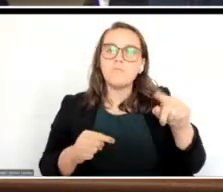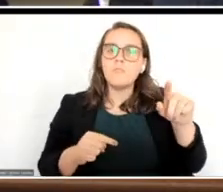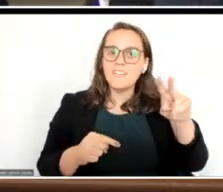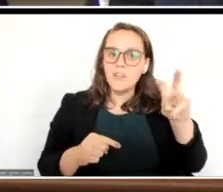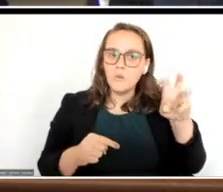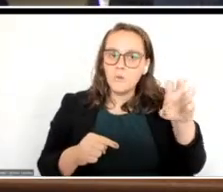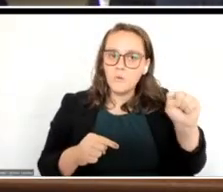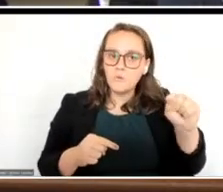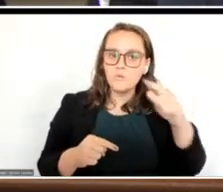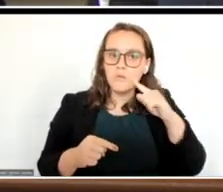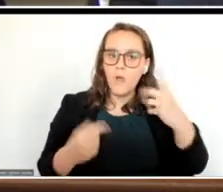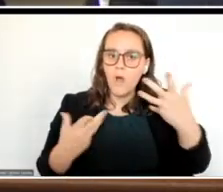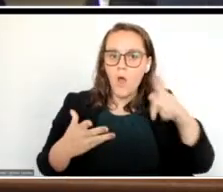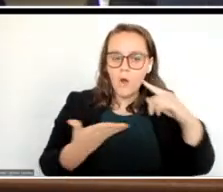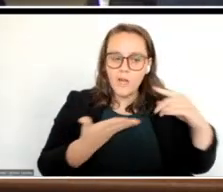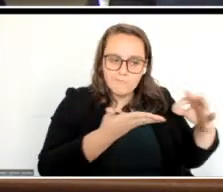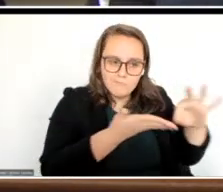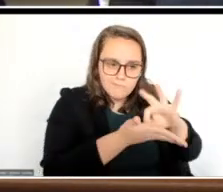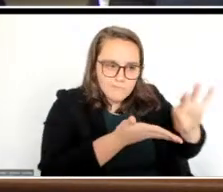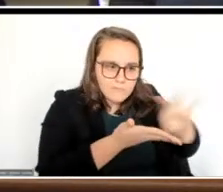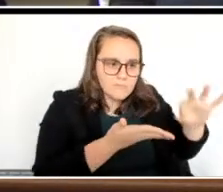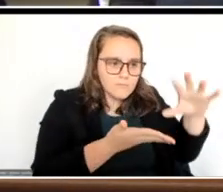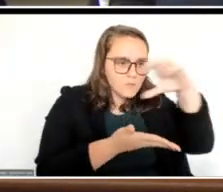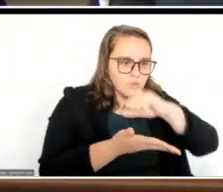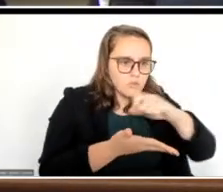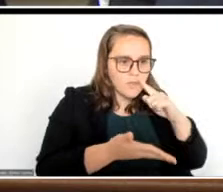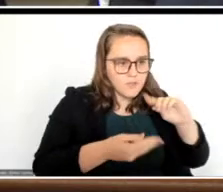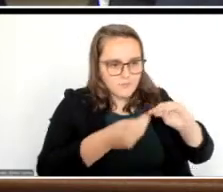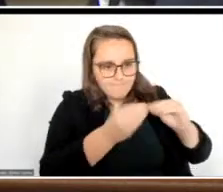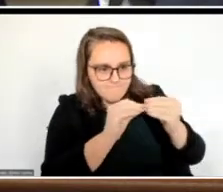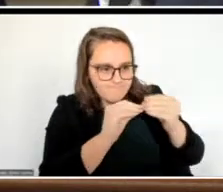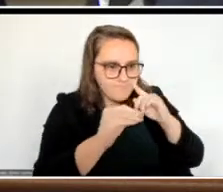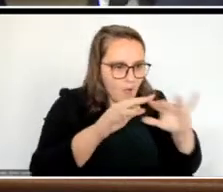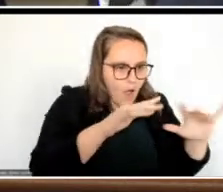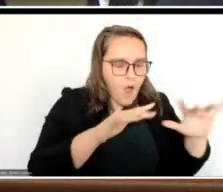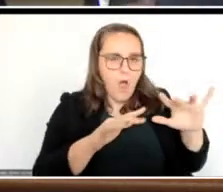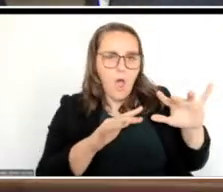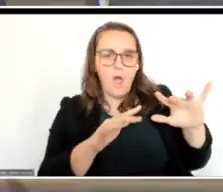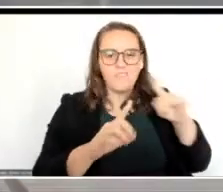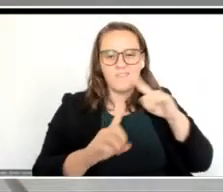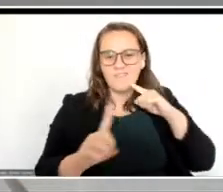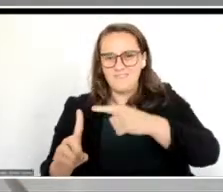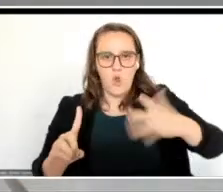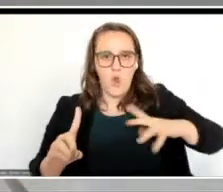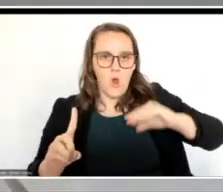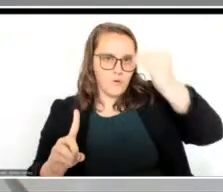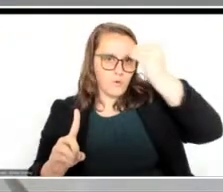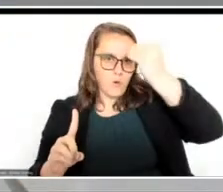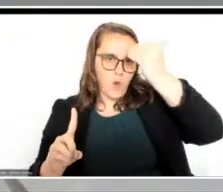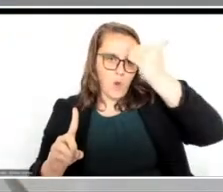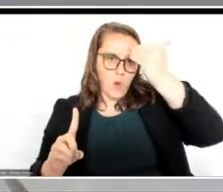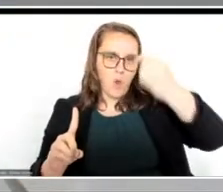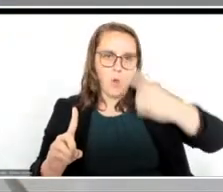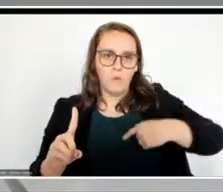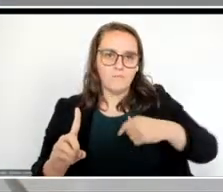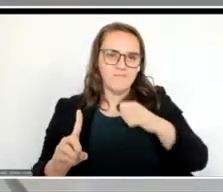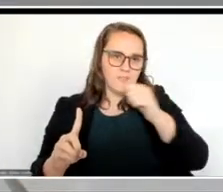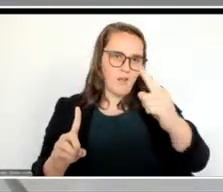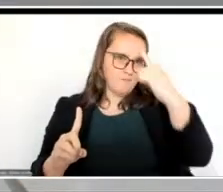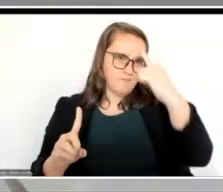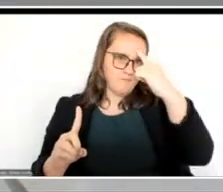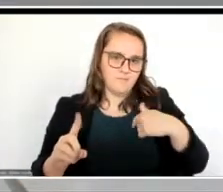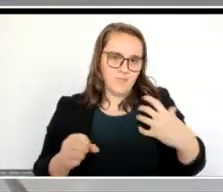virtually non-existent, and President Trump knew it. Do you know if anybody ever told the president that he had